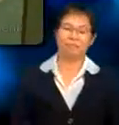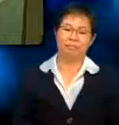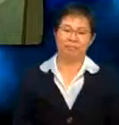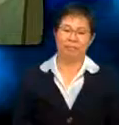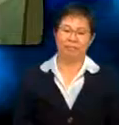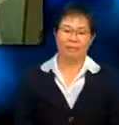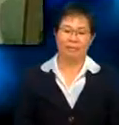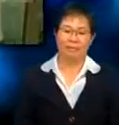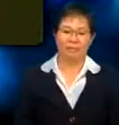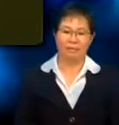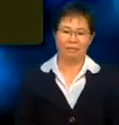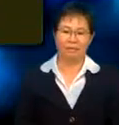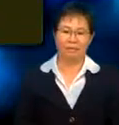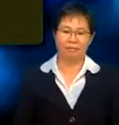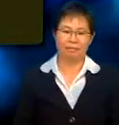implement.